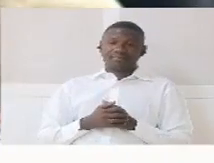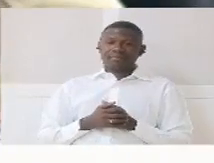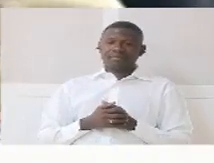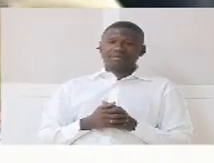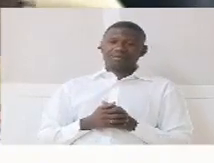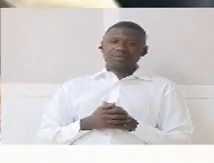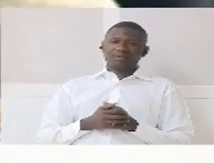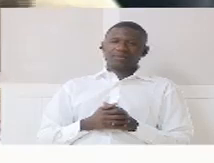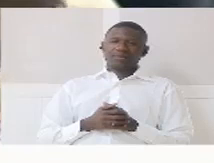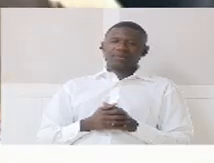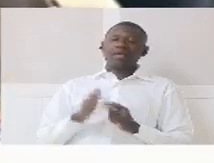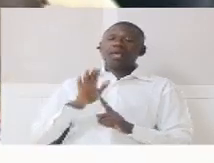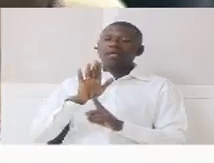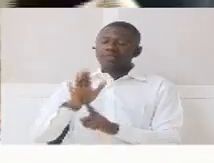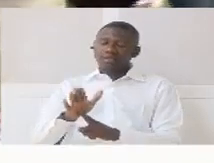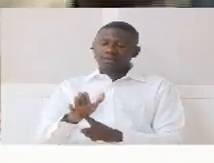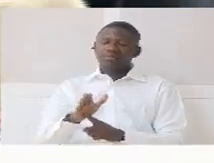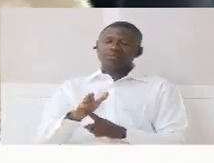Sielo nyanta mwome ndanga motala.